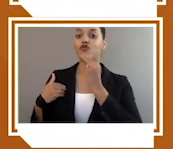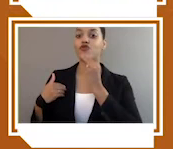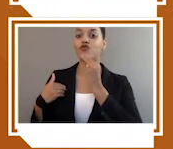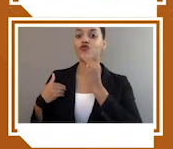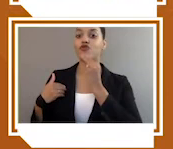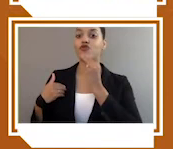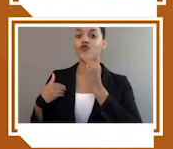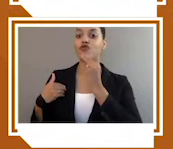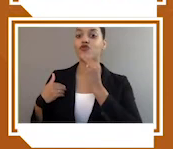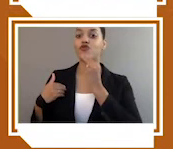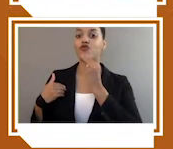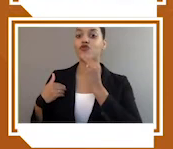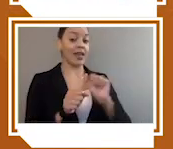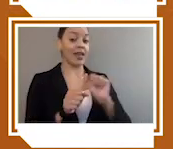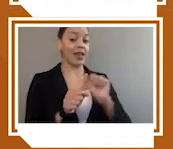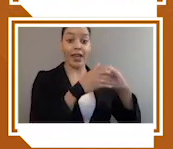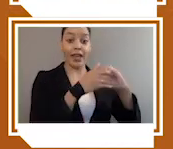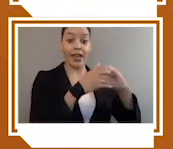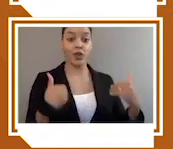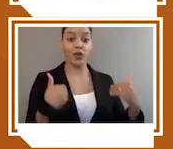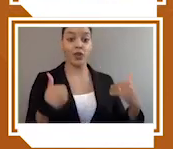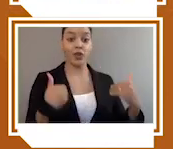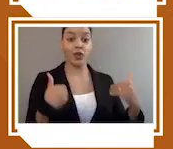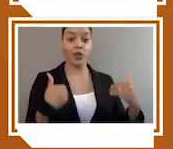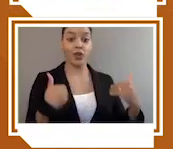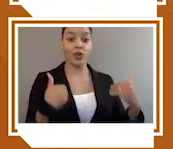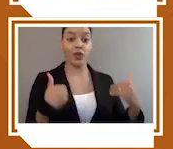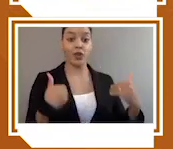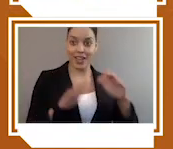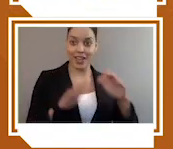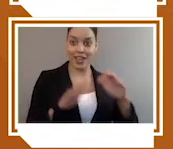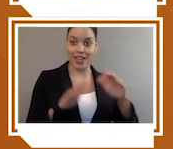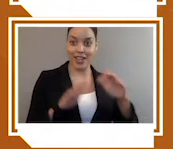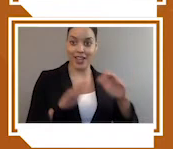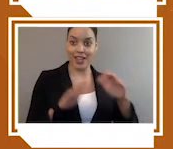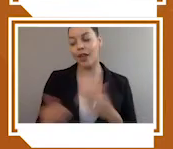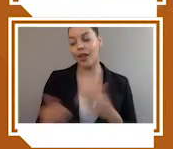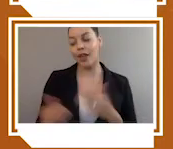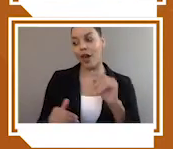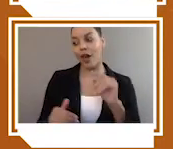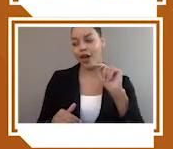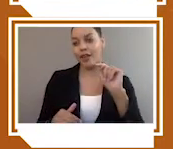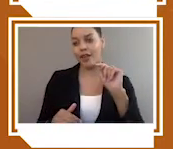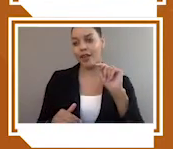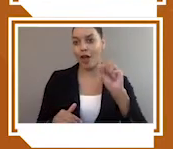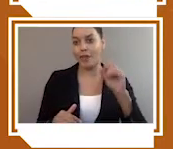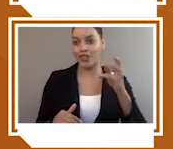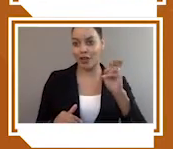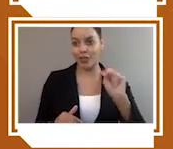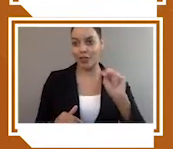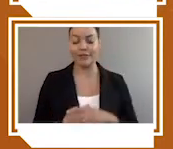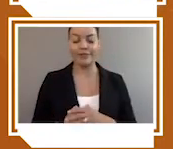grandchildren. Come on, Thomas Jefferson. Hello. Hello. I'm going to lead out where it's